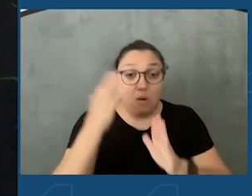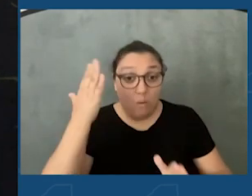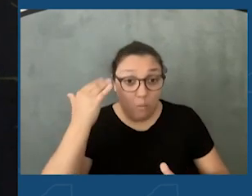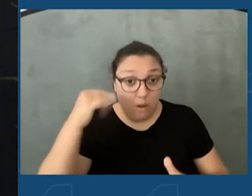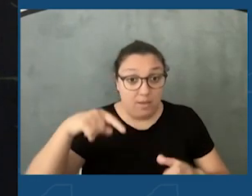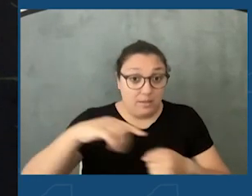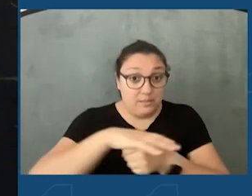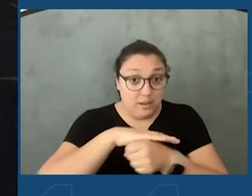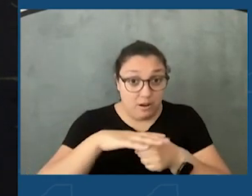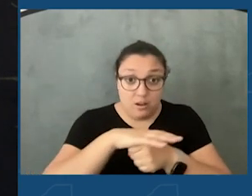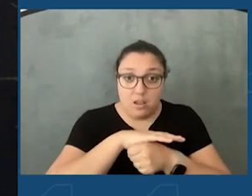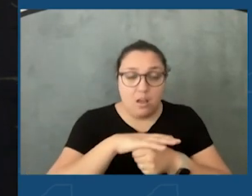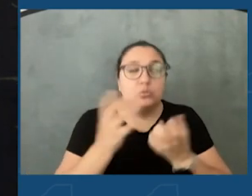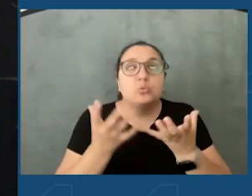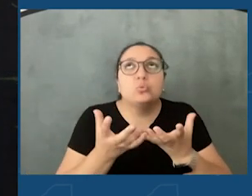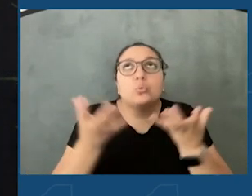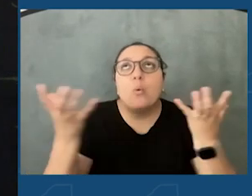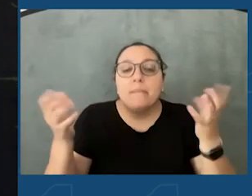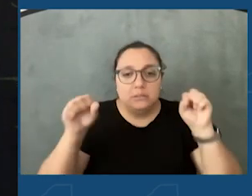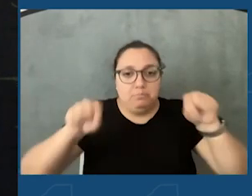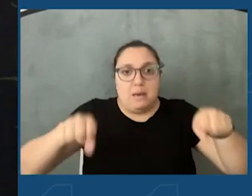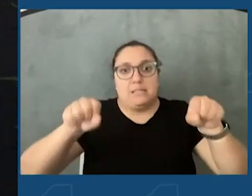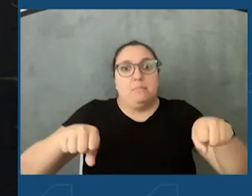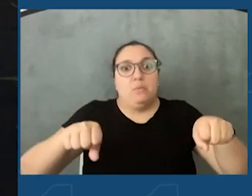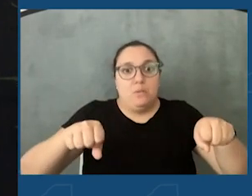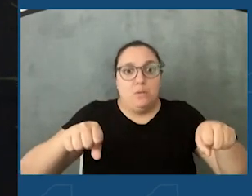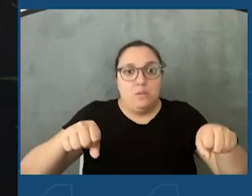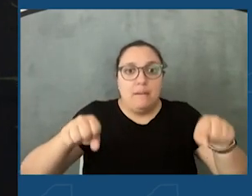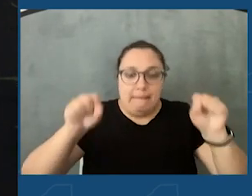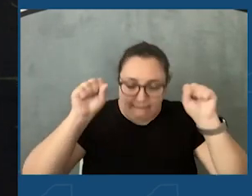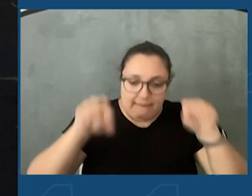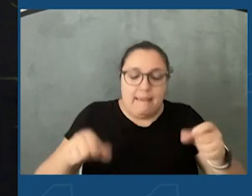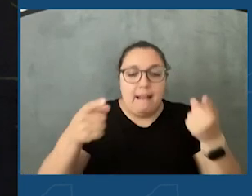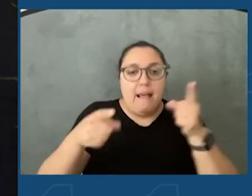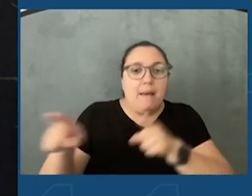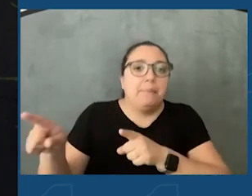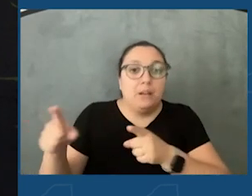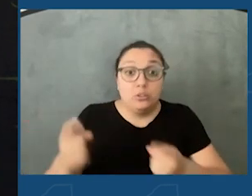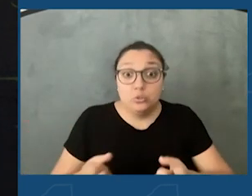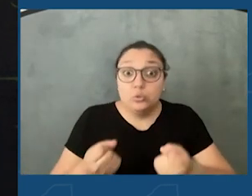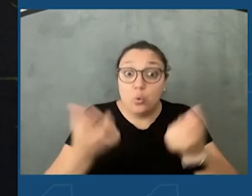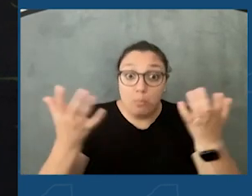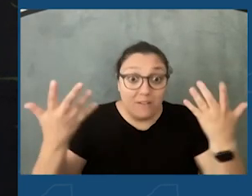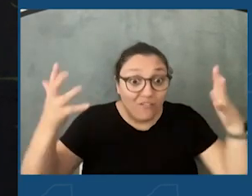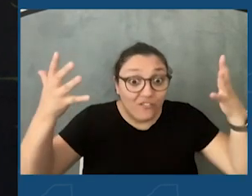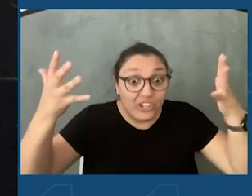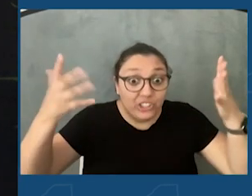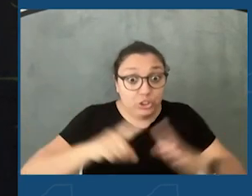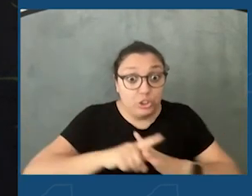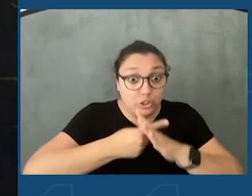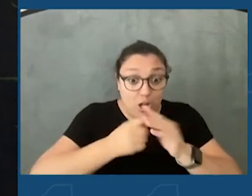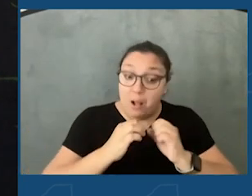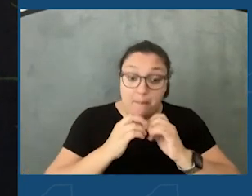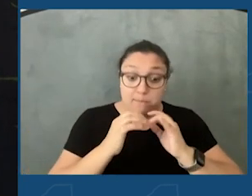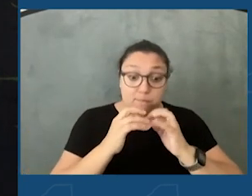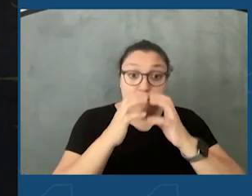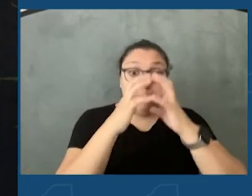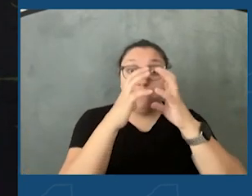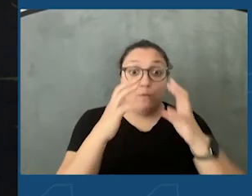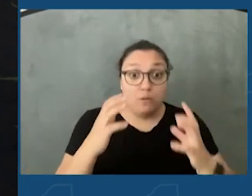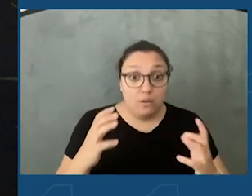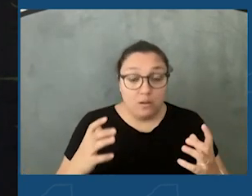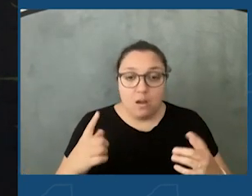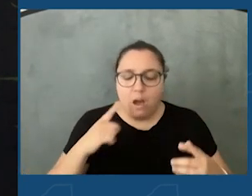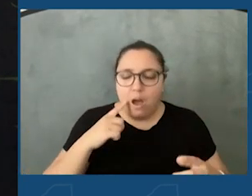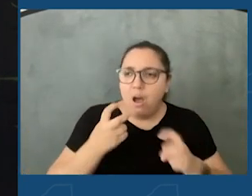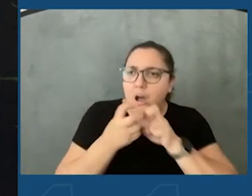has so much potential and so much is already going on here. I am so in awe of what's happening in Ulster County under the leadership, but also